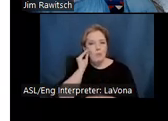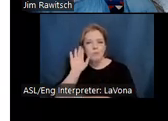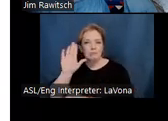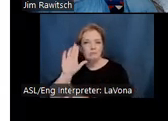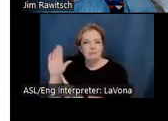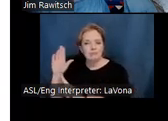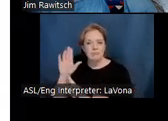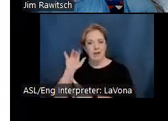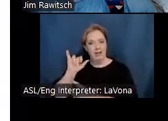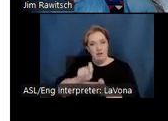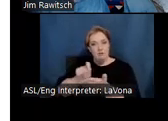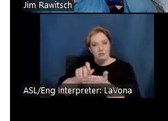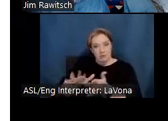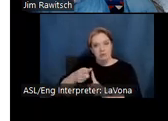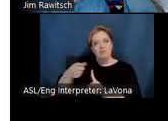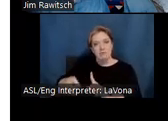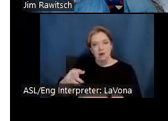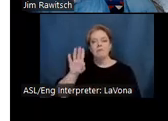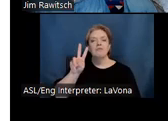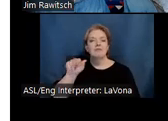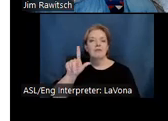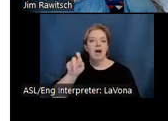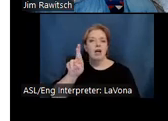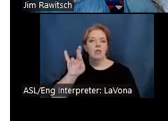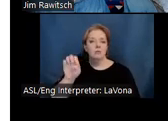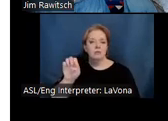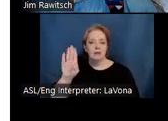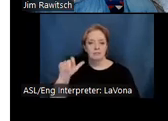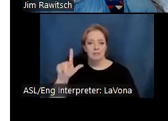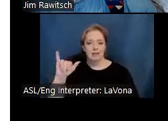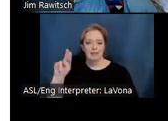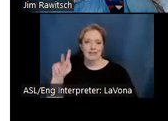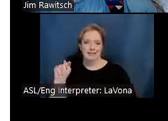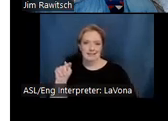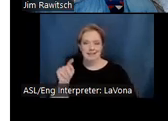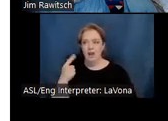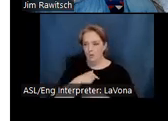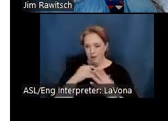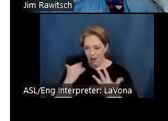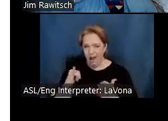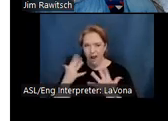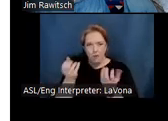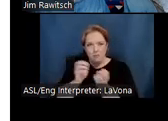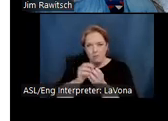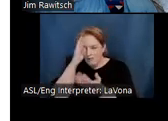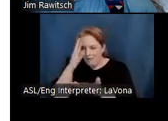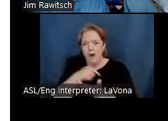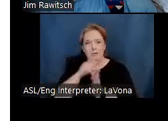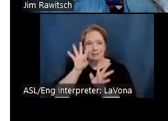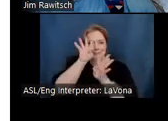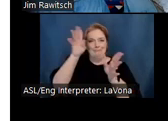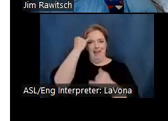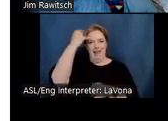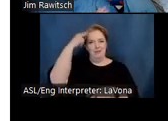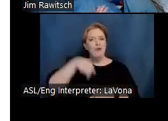With a desire to dig deeper into these extraordinary sights, this virtual road trip was born. So my name is Mackenzie Dunstan,